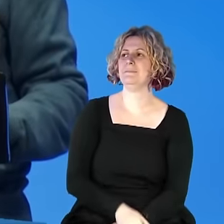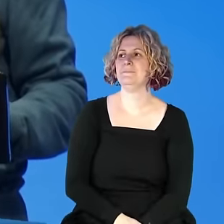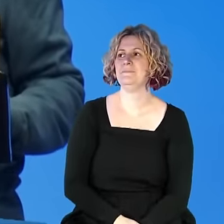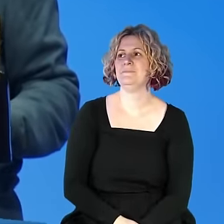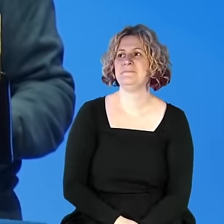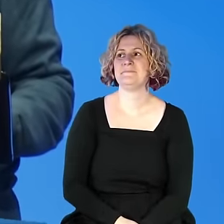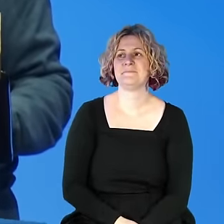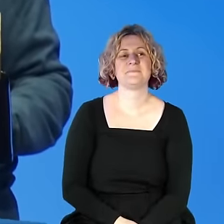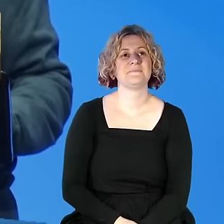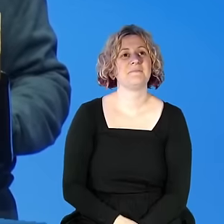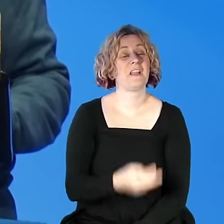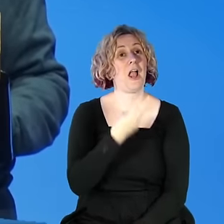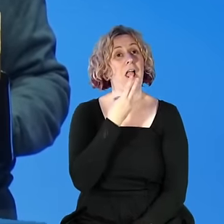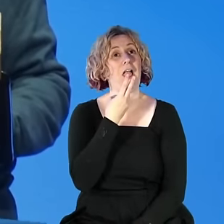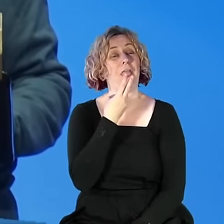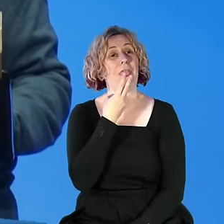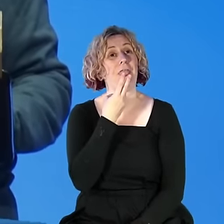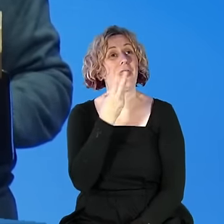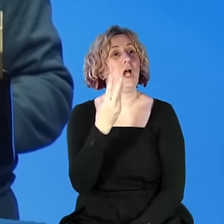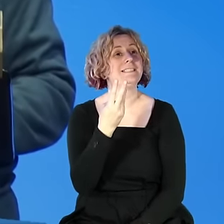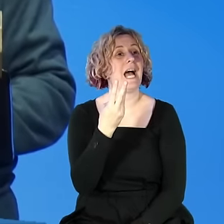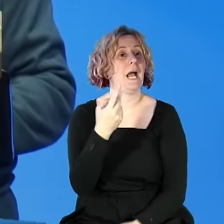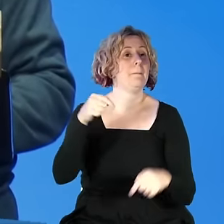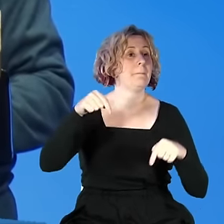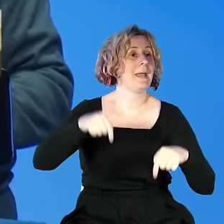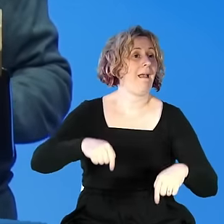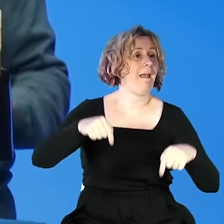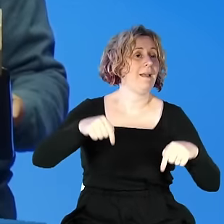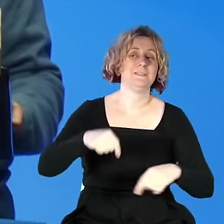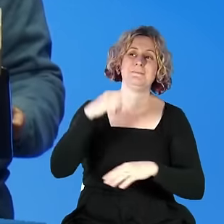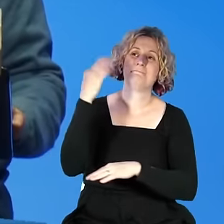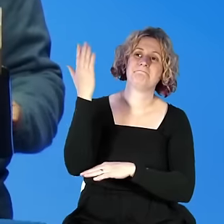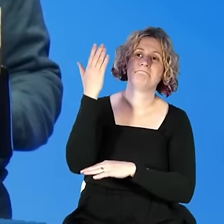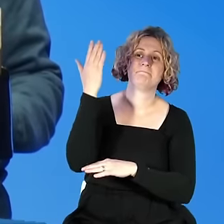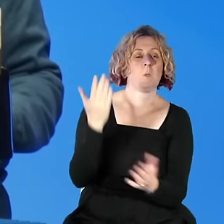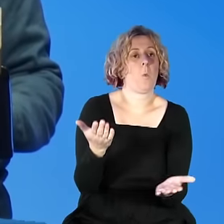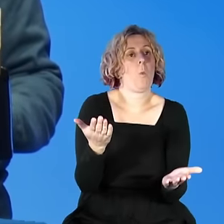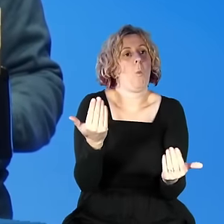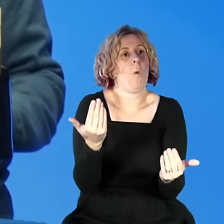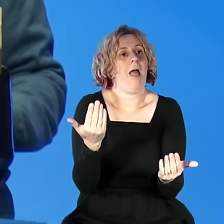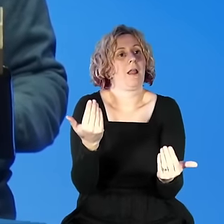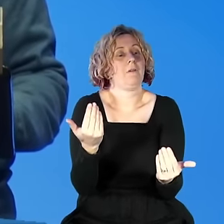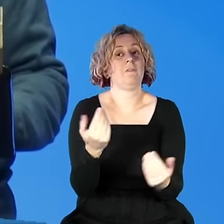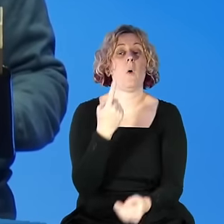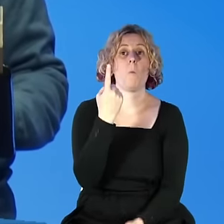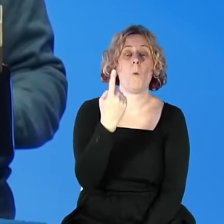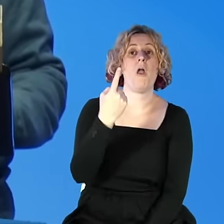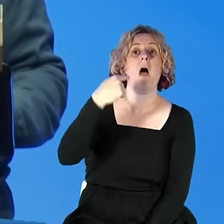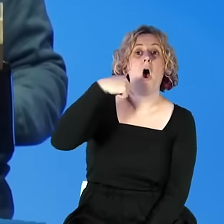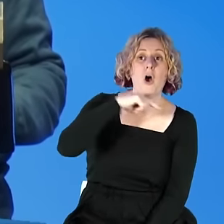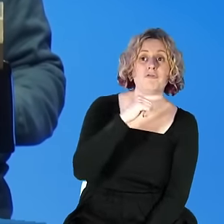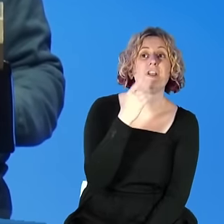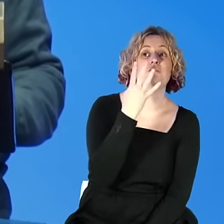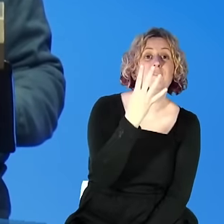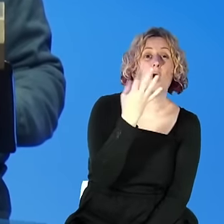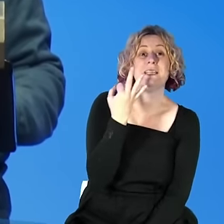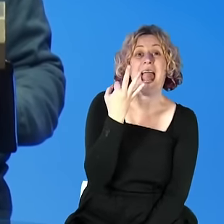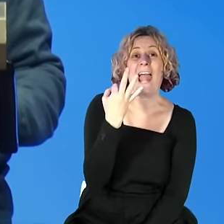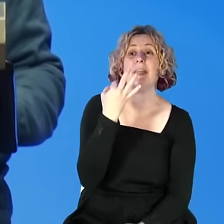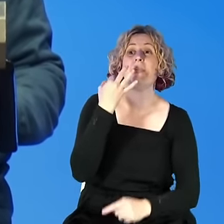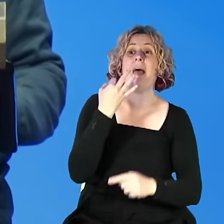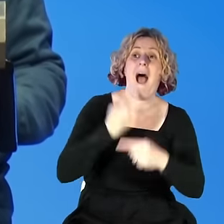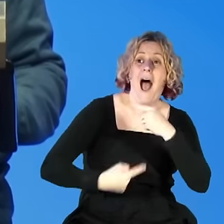This is the third time I've taken to this stage to welcome you to Keswick for the 148th anniversary of this unique